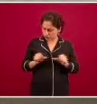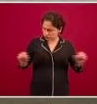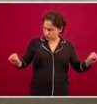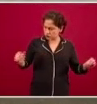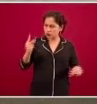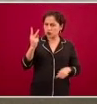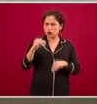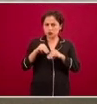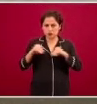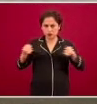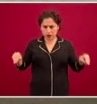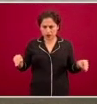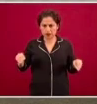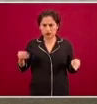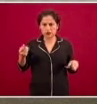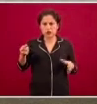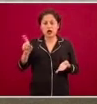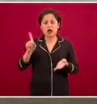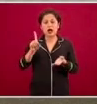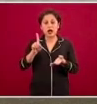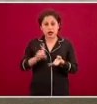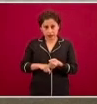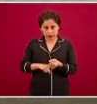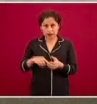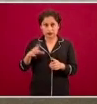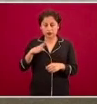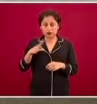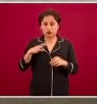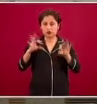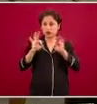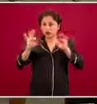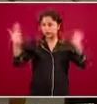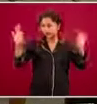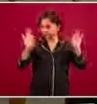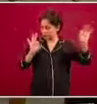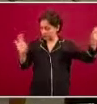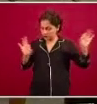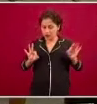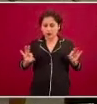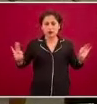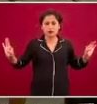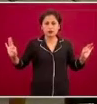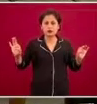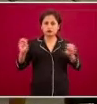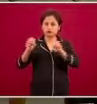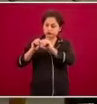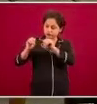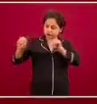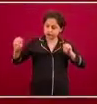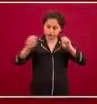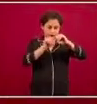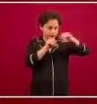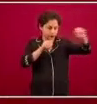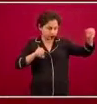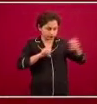meters of diameter, and they have some tiny tubes through which they